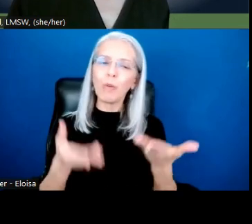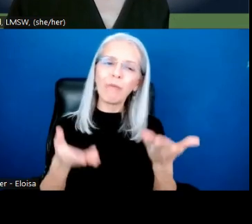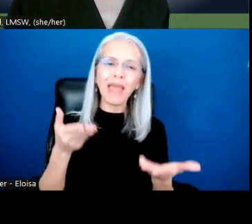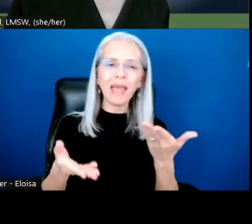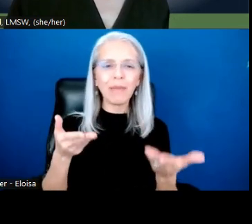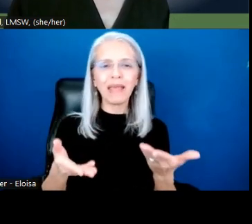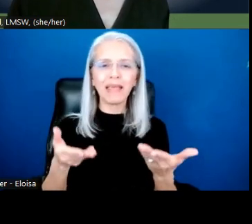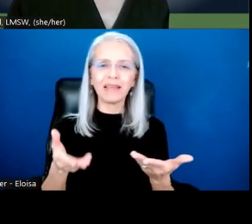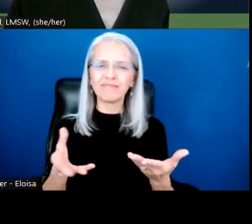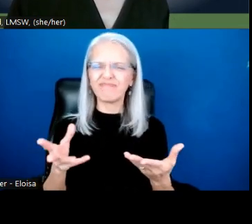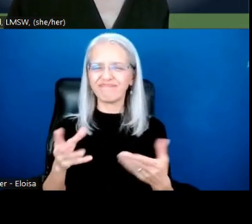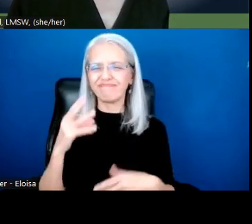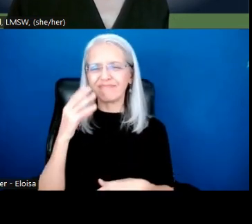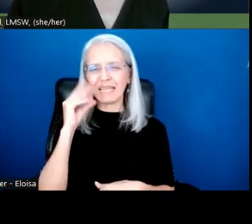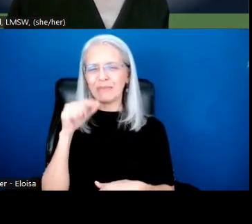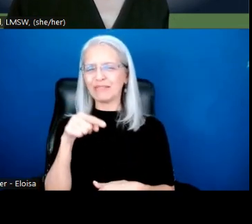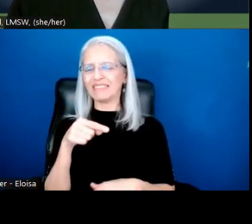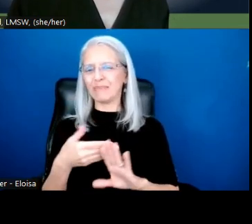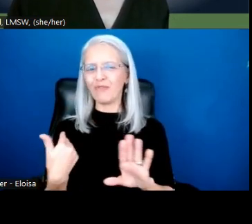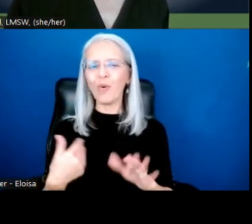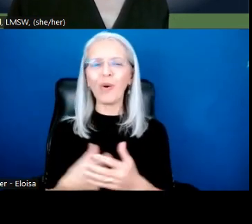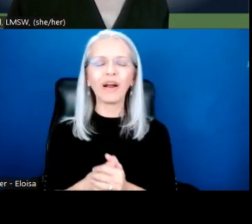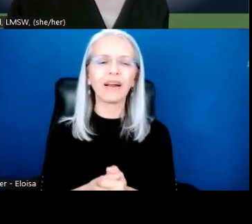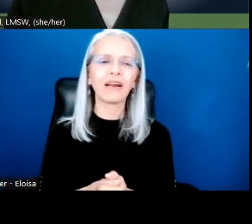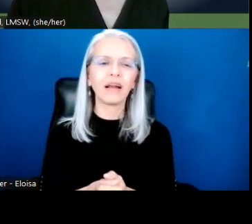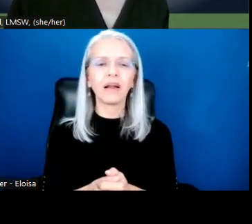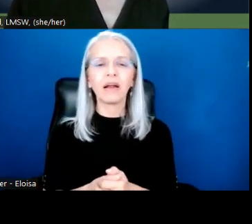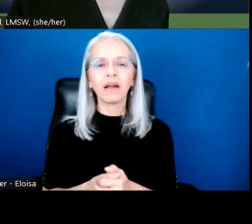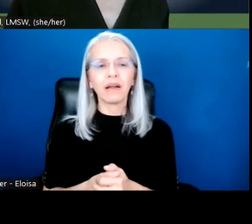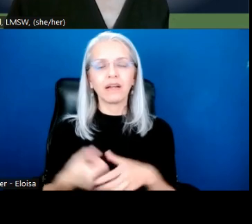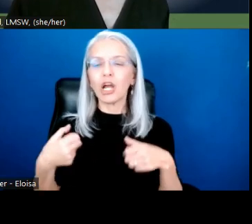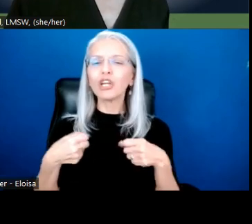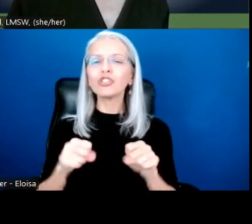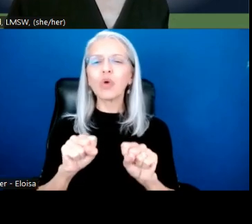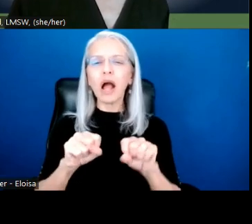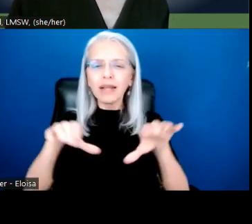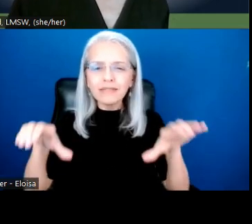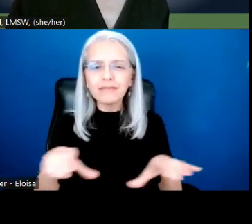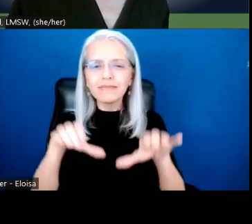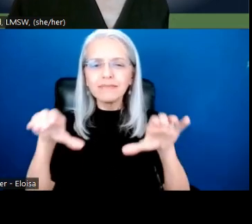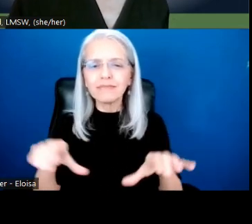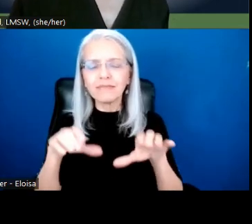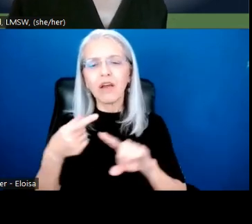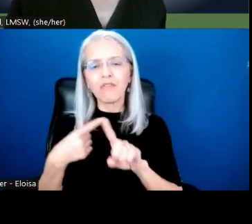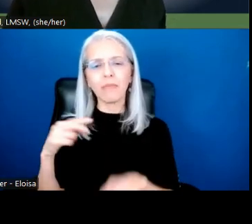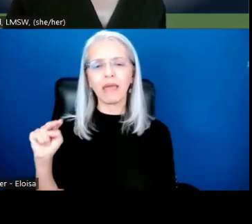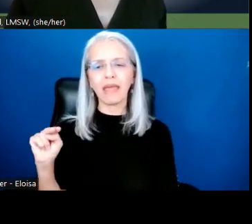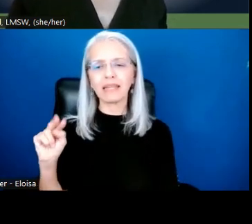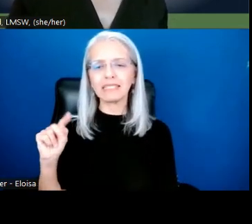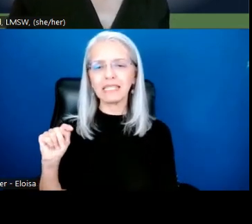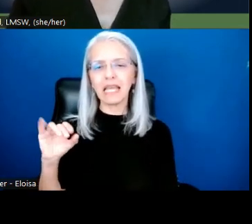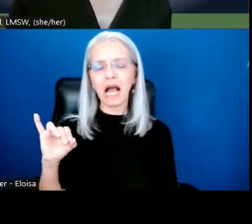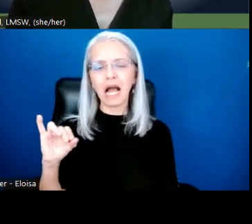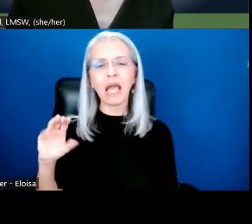or engaged in this before. We're going to try this exercise from NTI's module on the